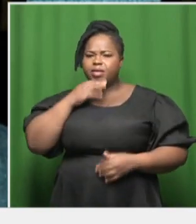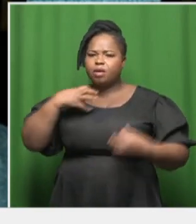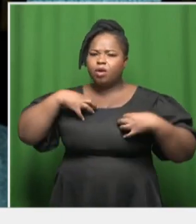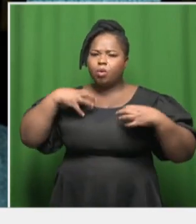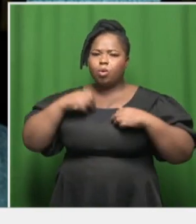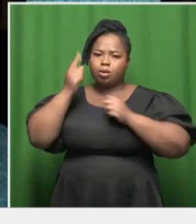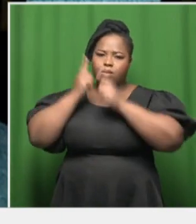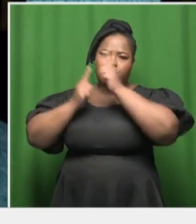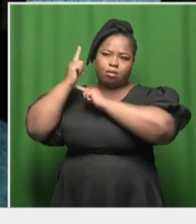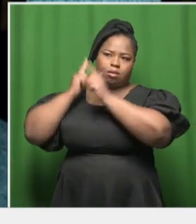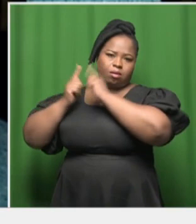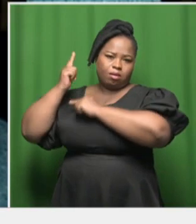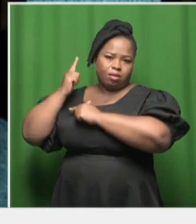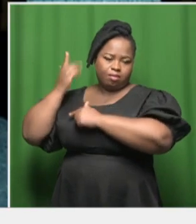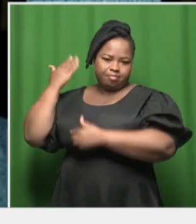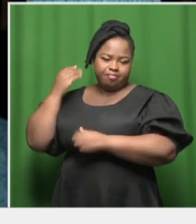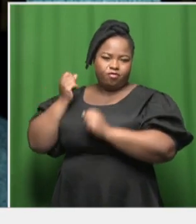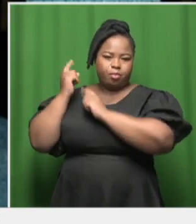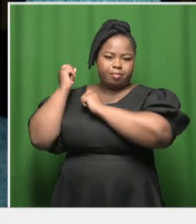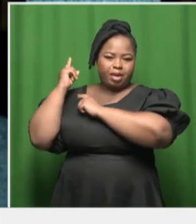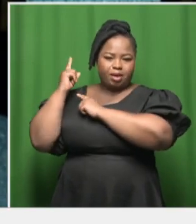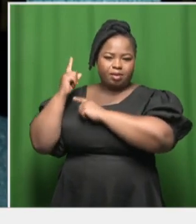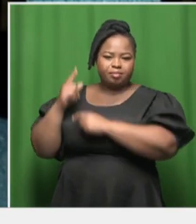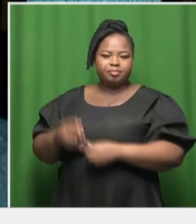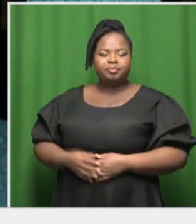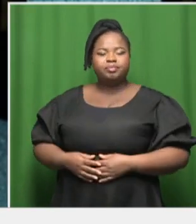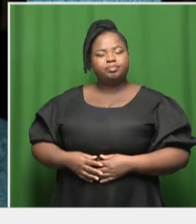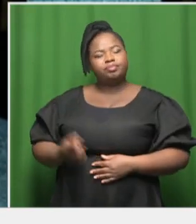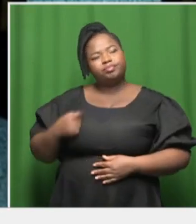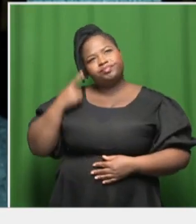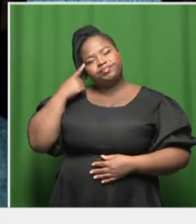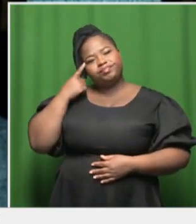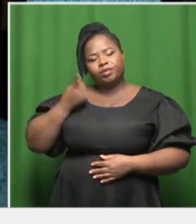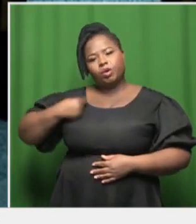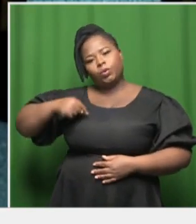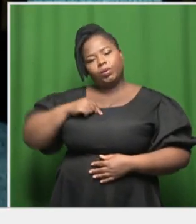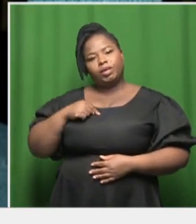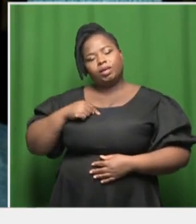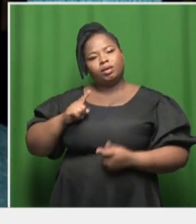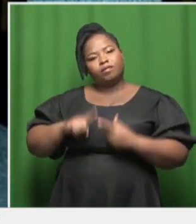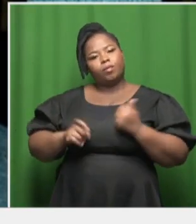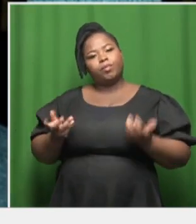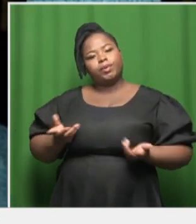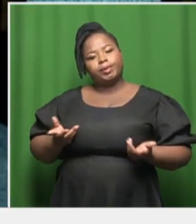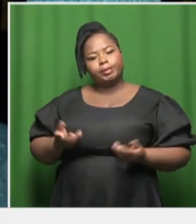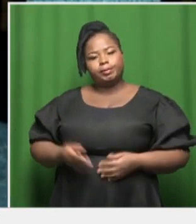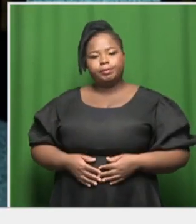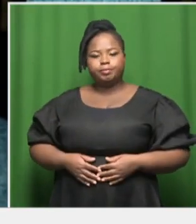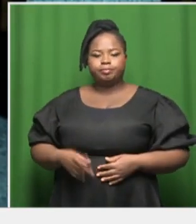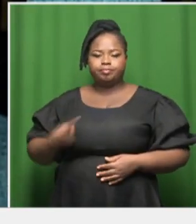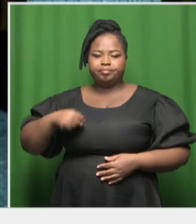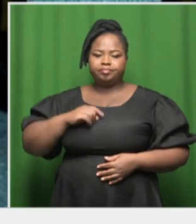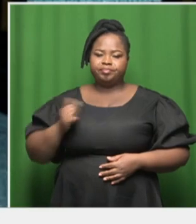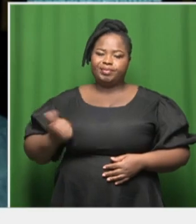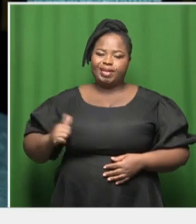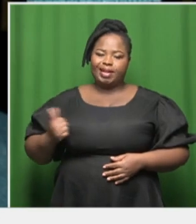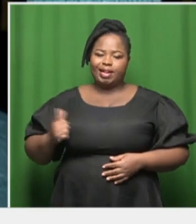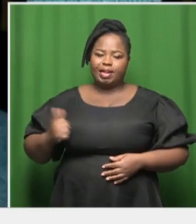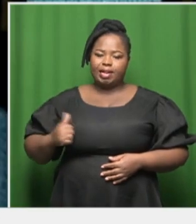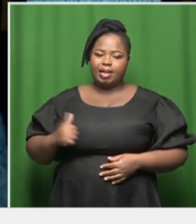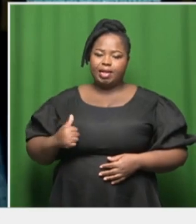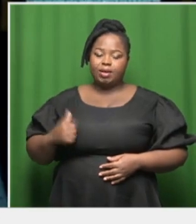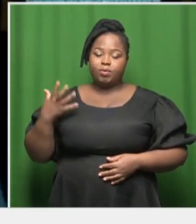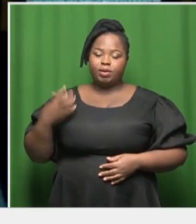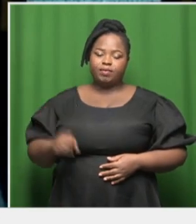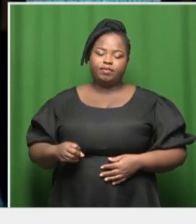ancestry. So we think about where we come from, and we're very fortunate to have this very